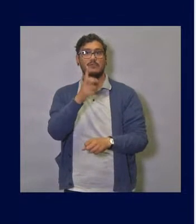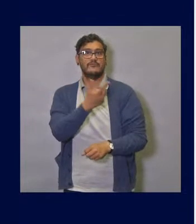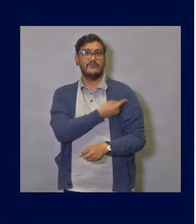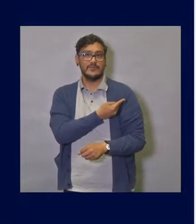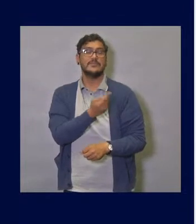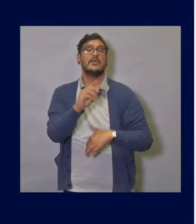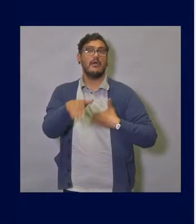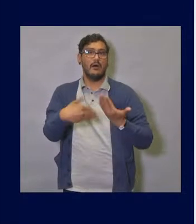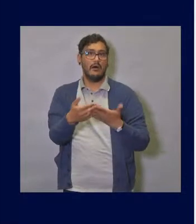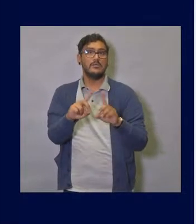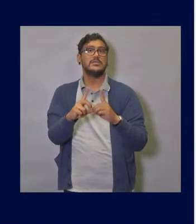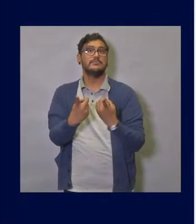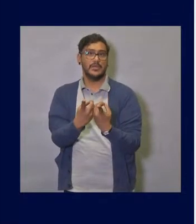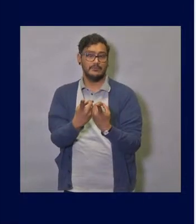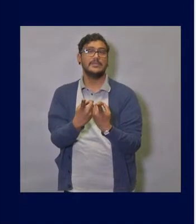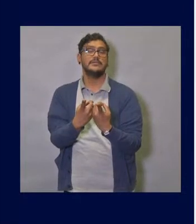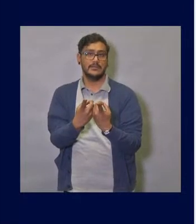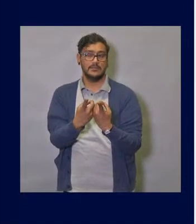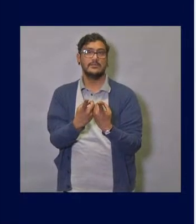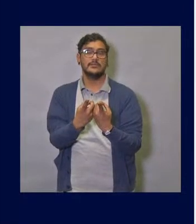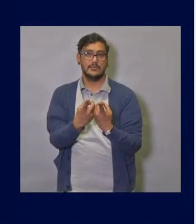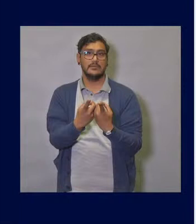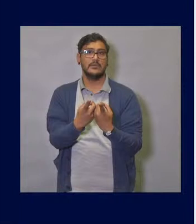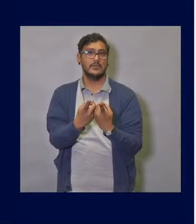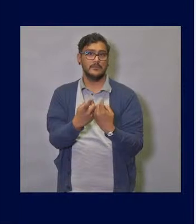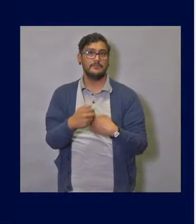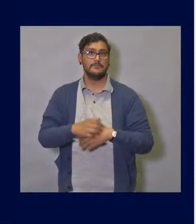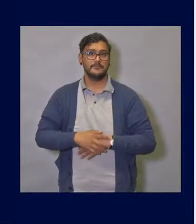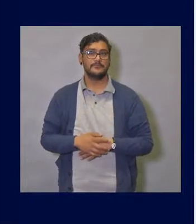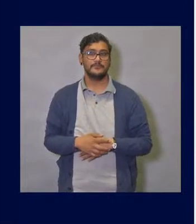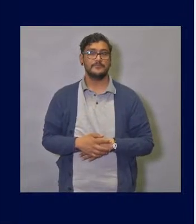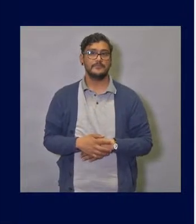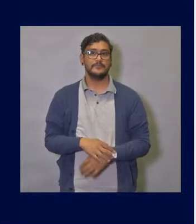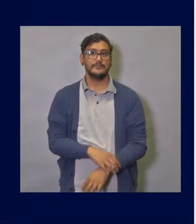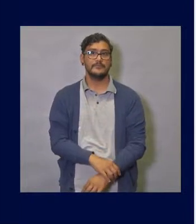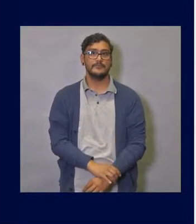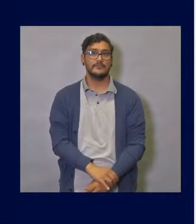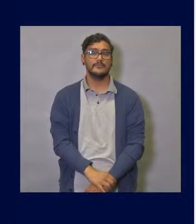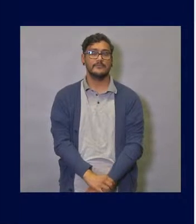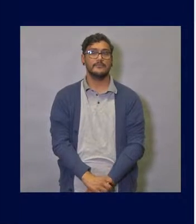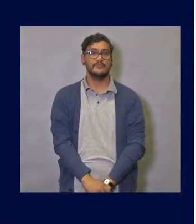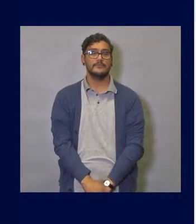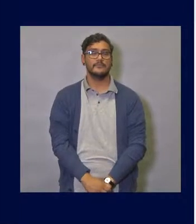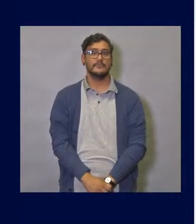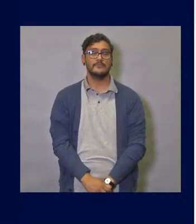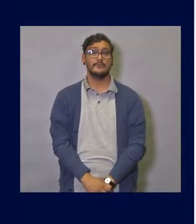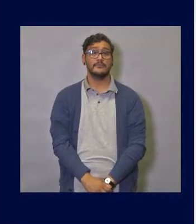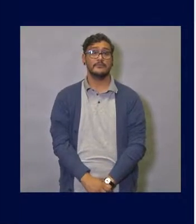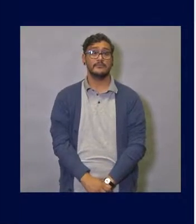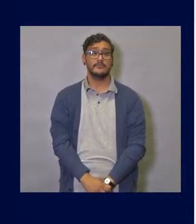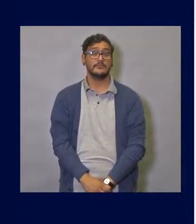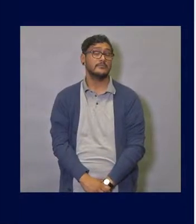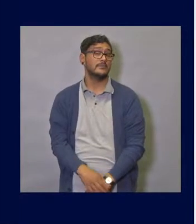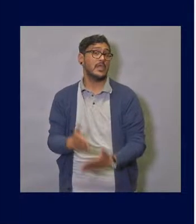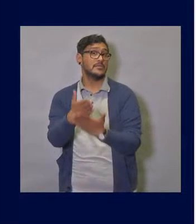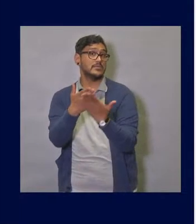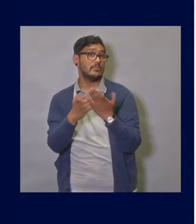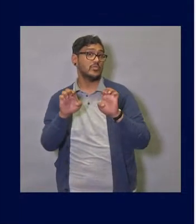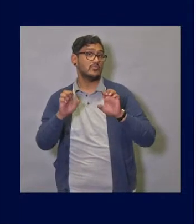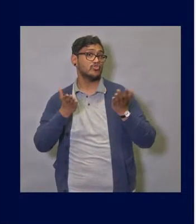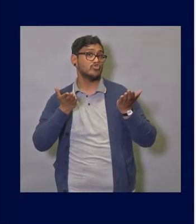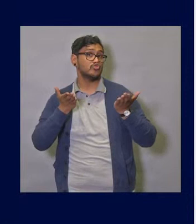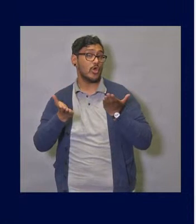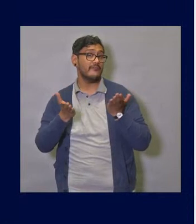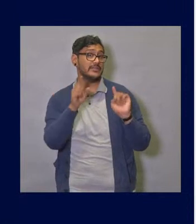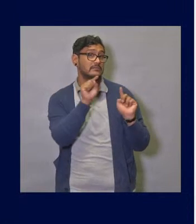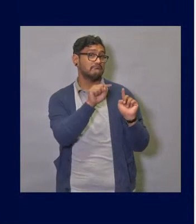school departments and who don't have an established prior vaccine partner. Specific emergency service